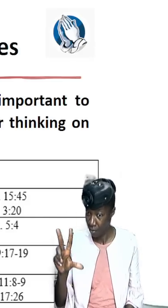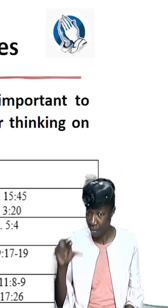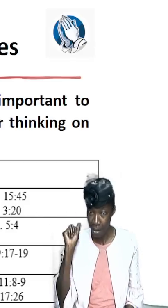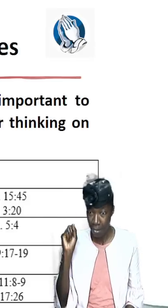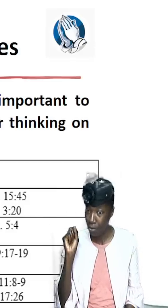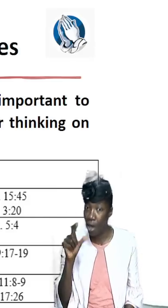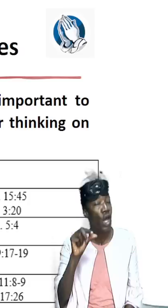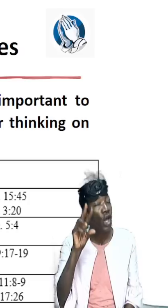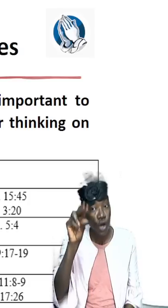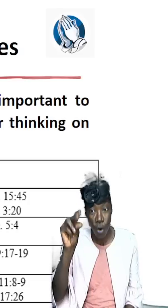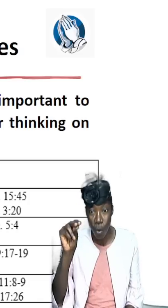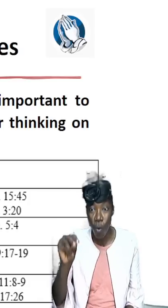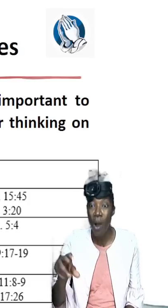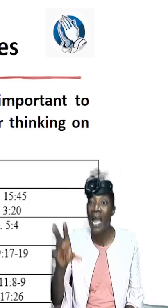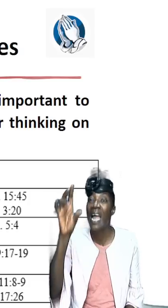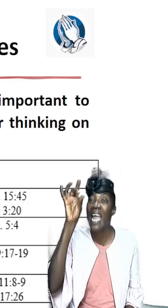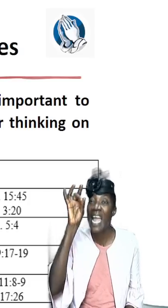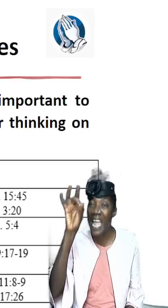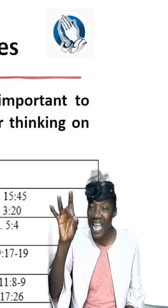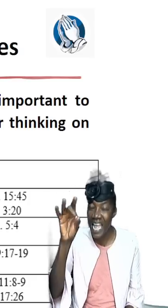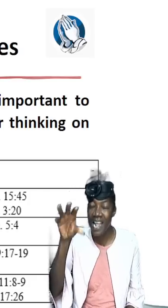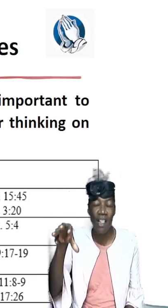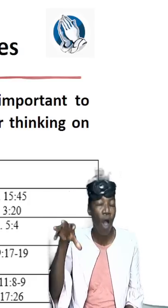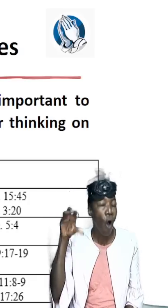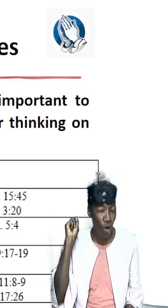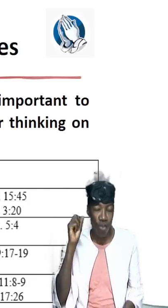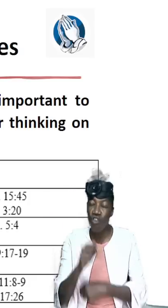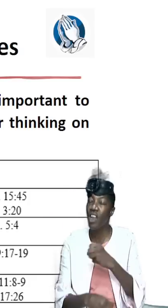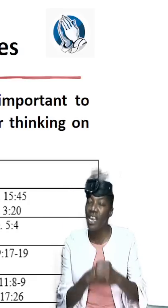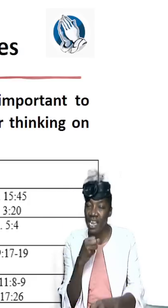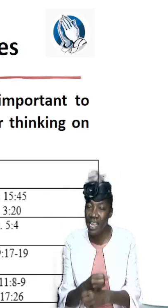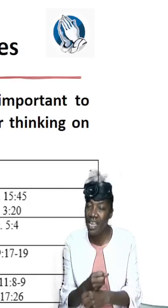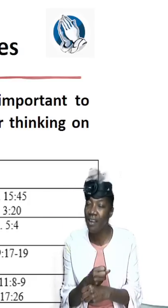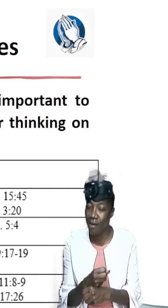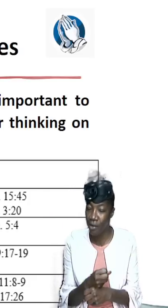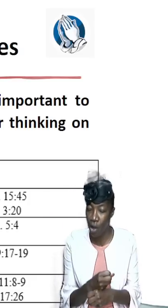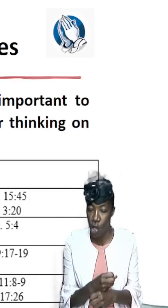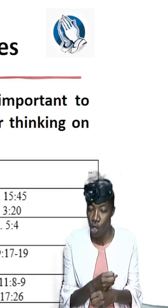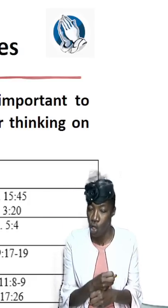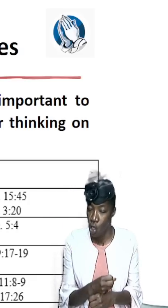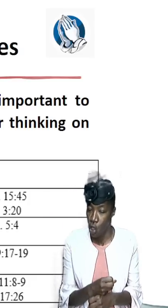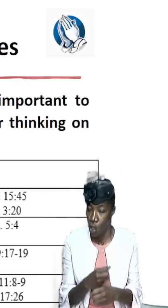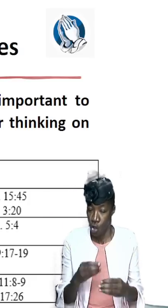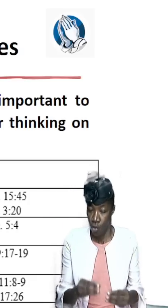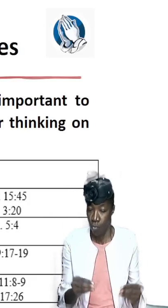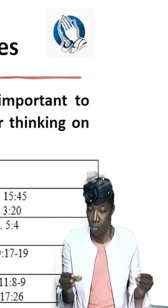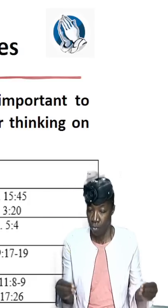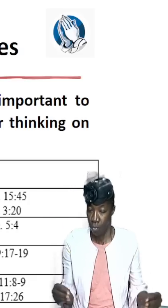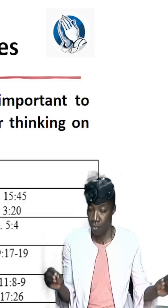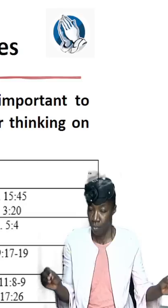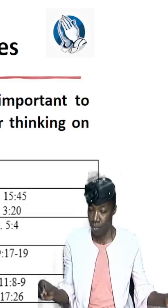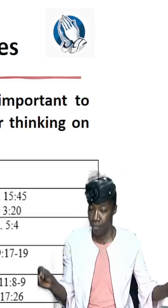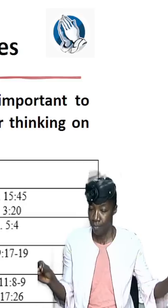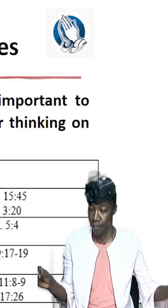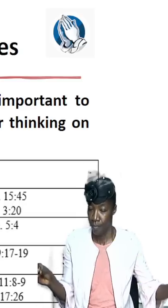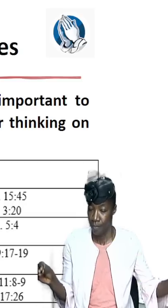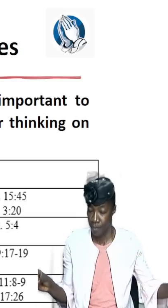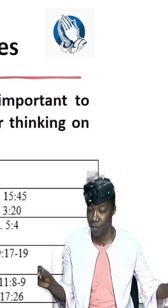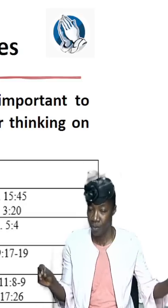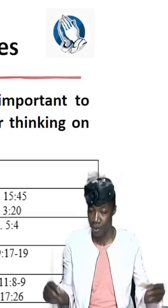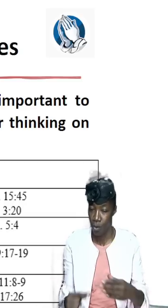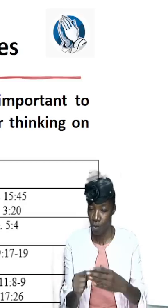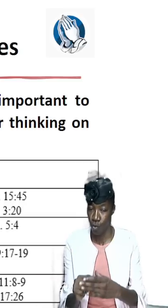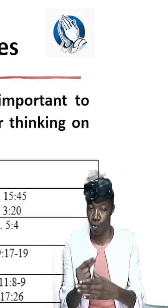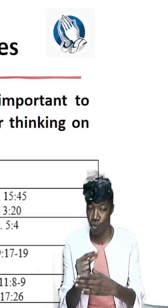years, what would have happened in terms of population expansion? And this is where men and